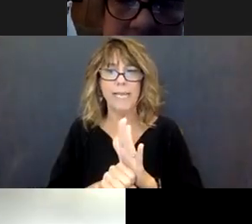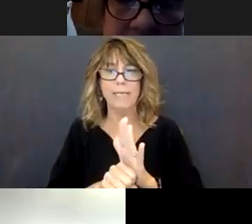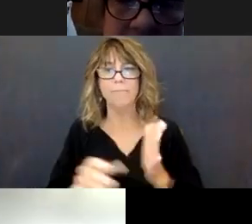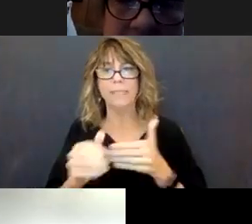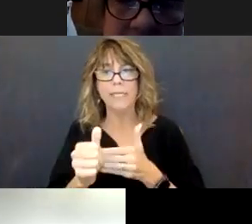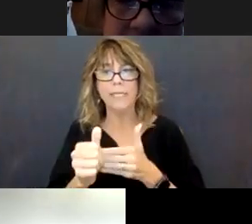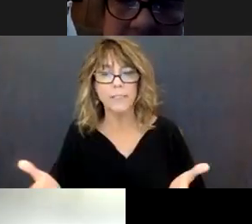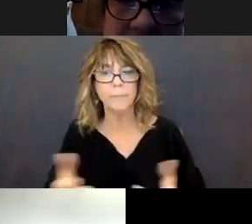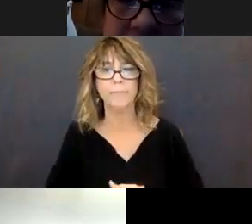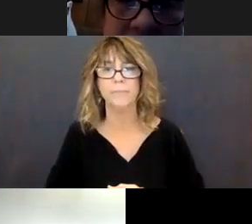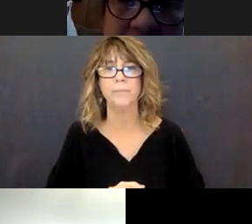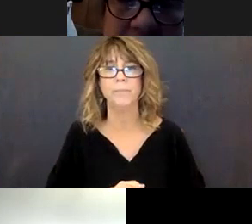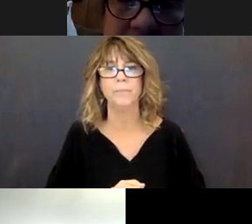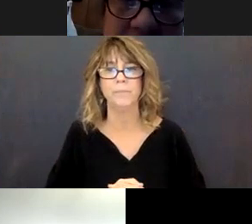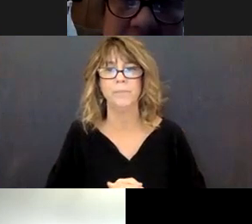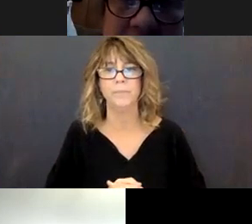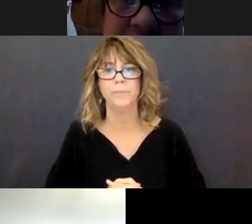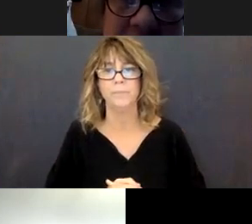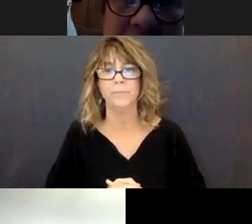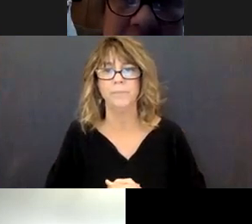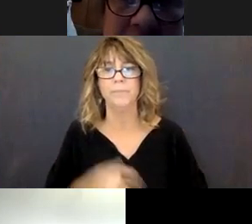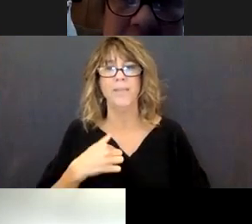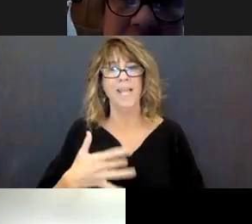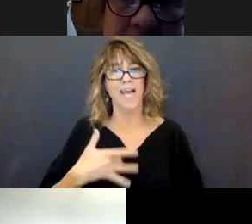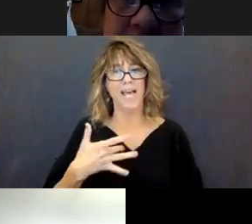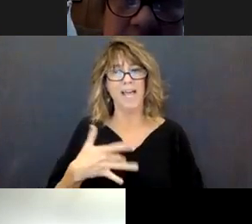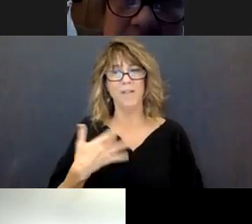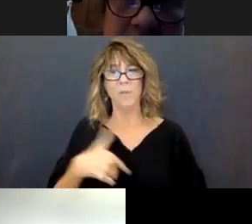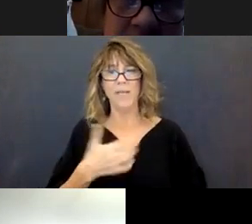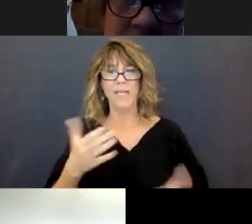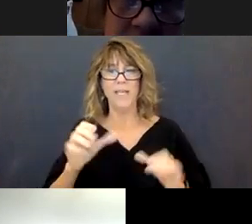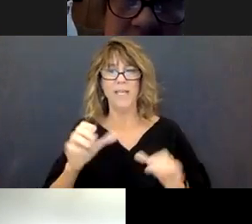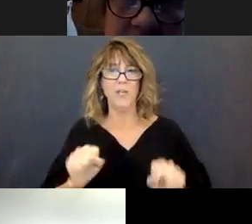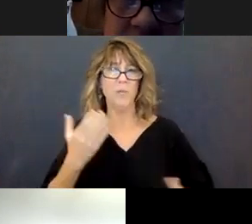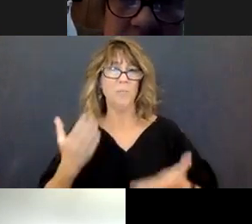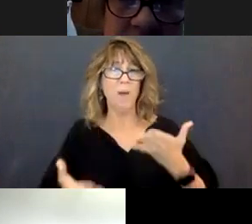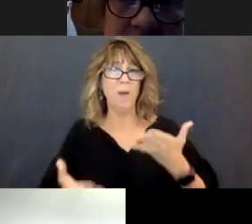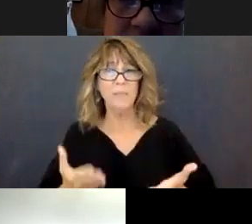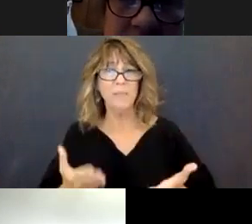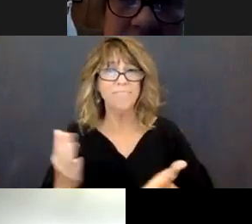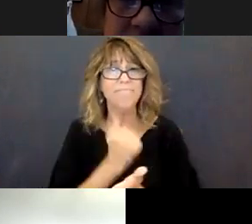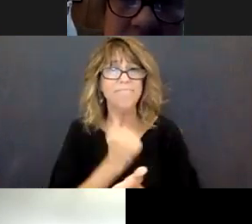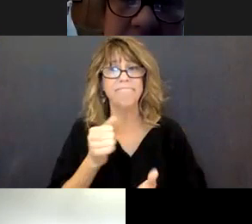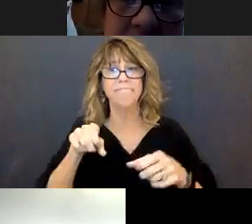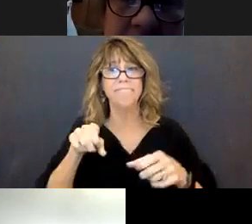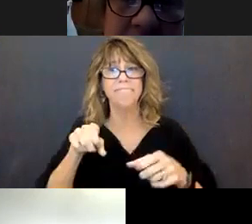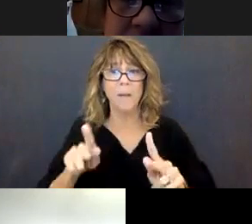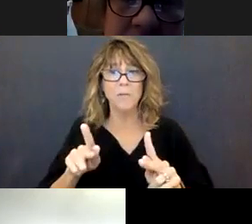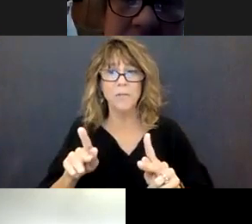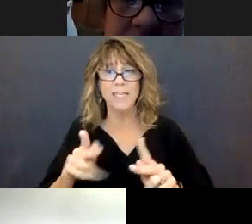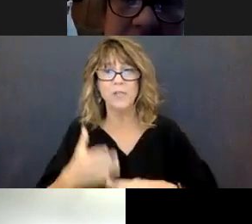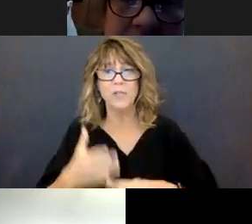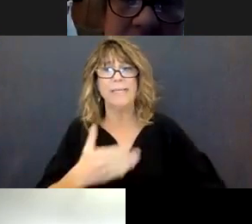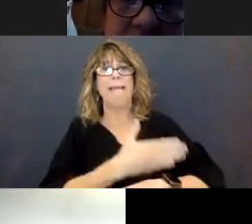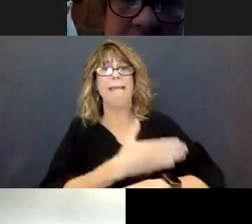could probably, I mean, this is an opportunity. We could enhance the expectation